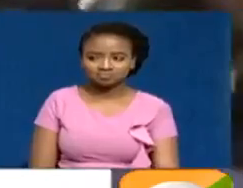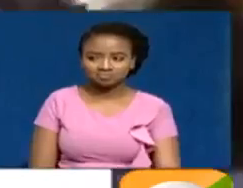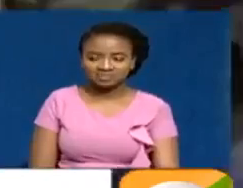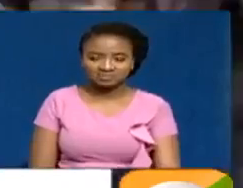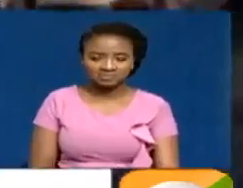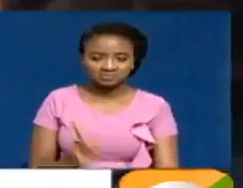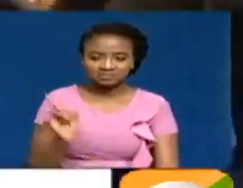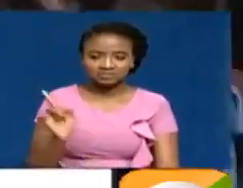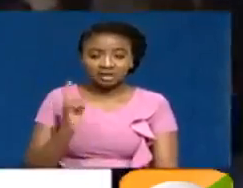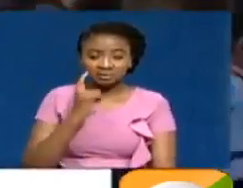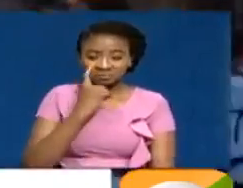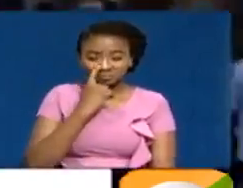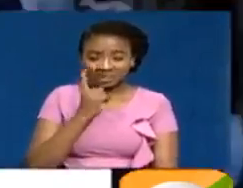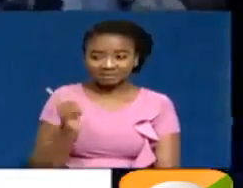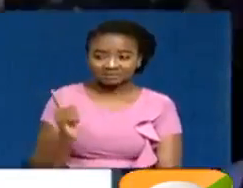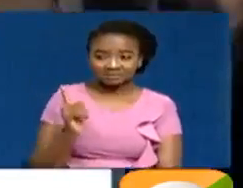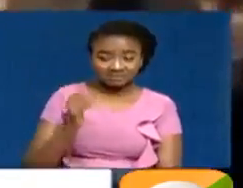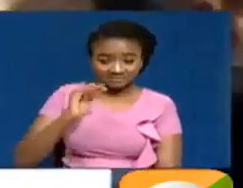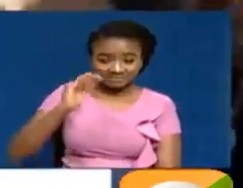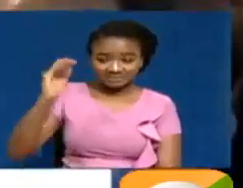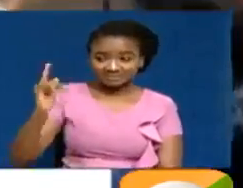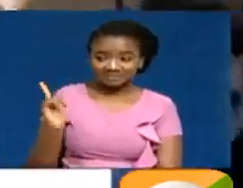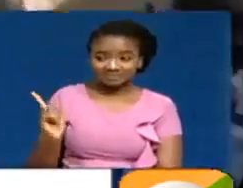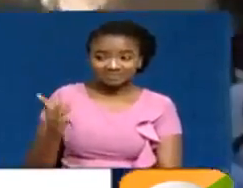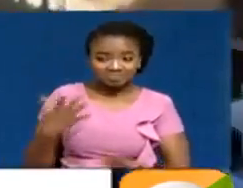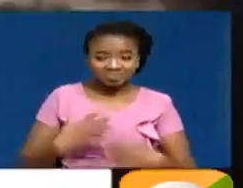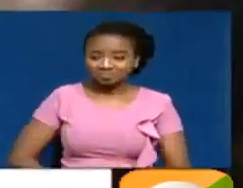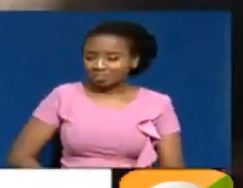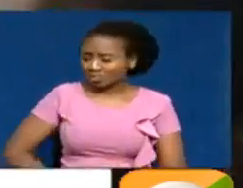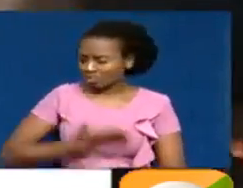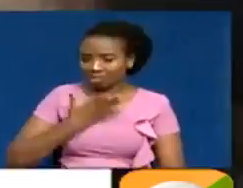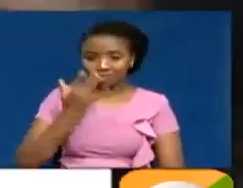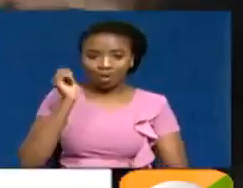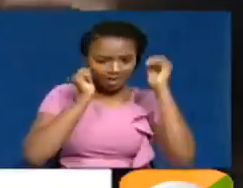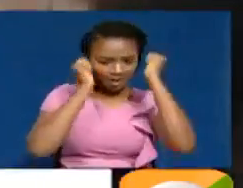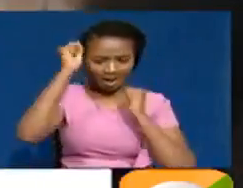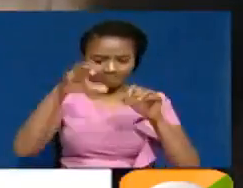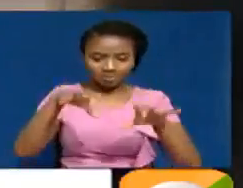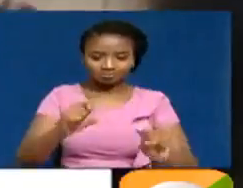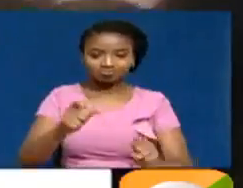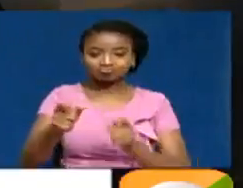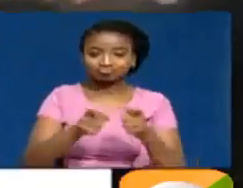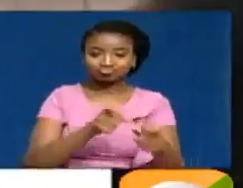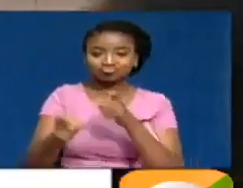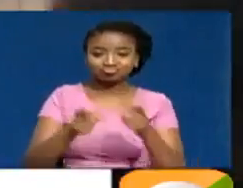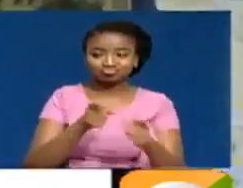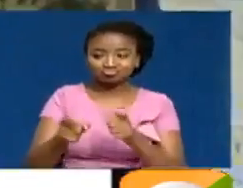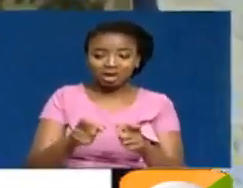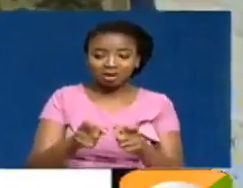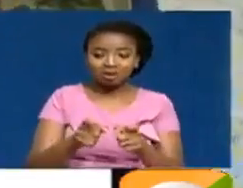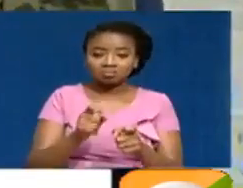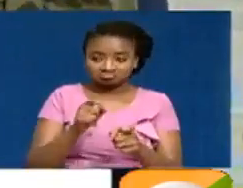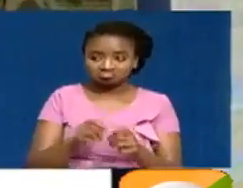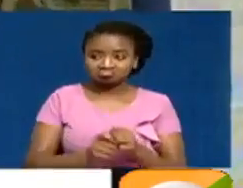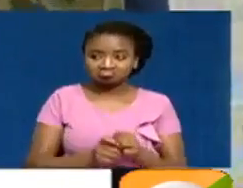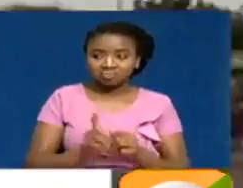Streets of Khartoum filled with protesters agitating against military takeover. Sudan's military seized power